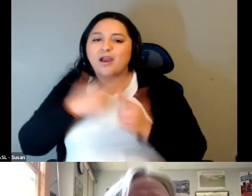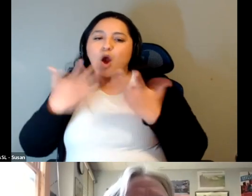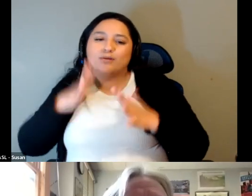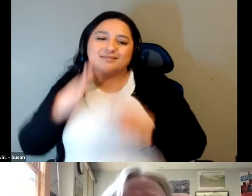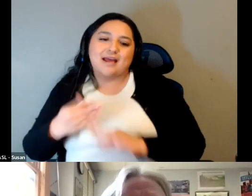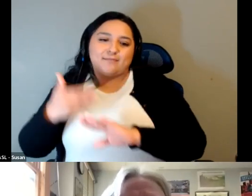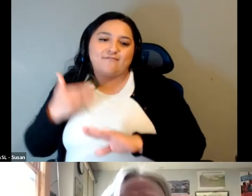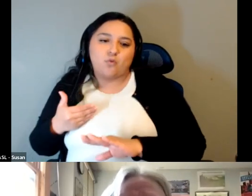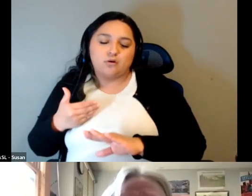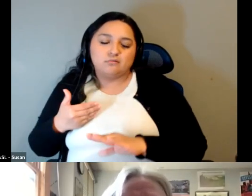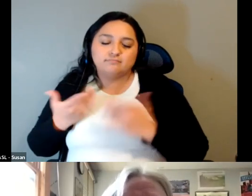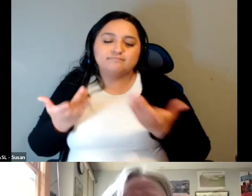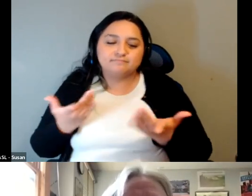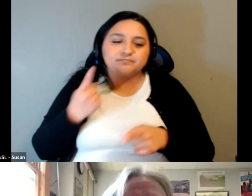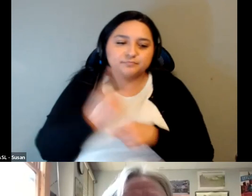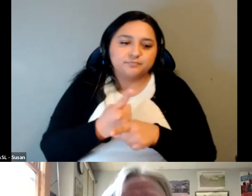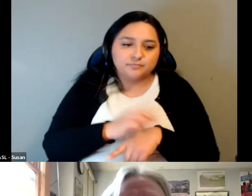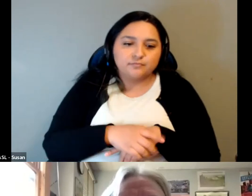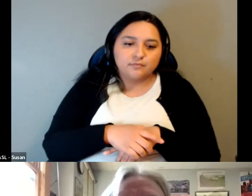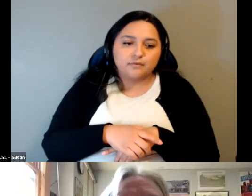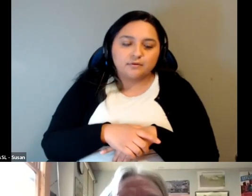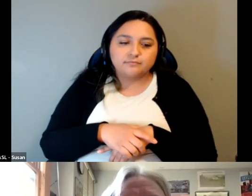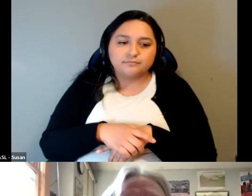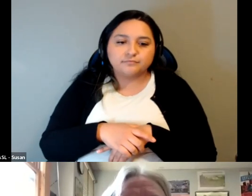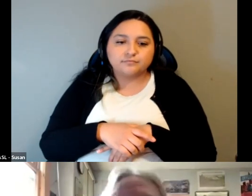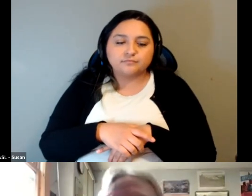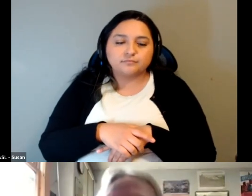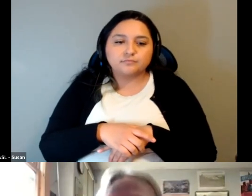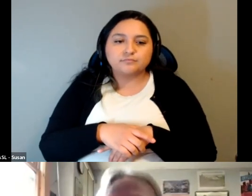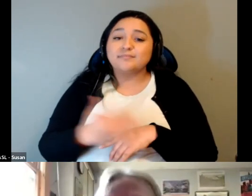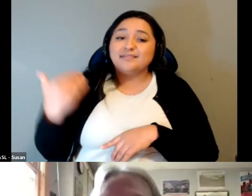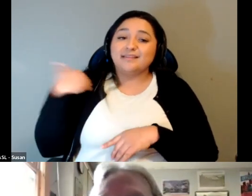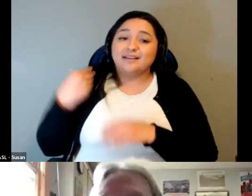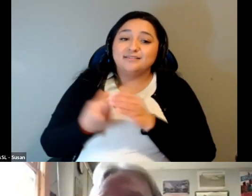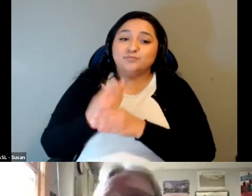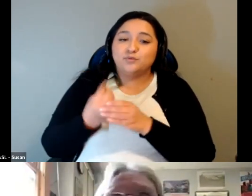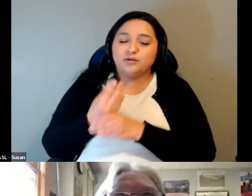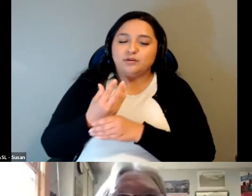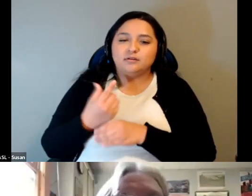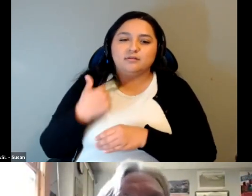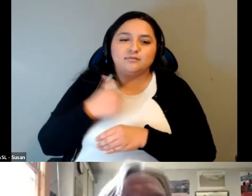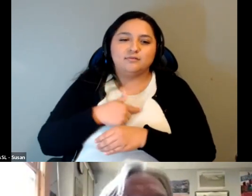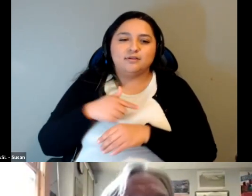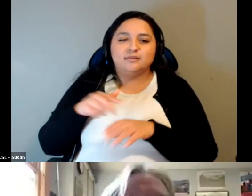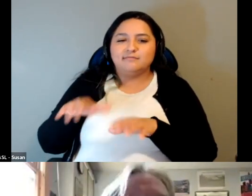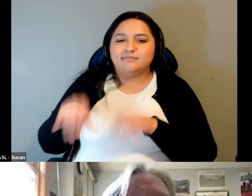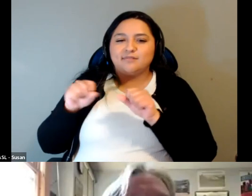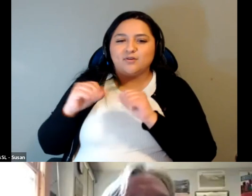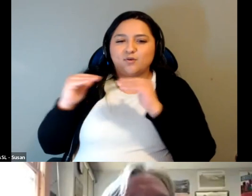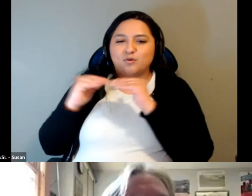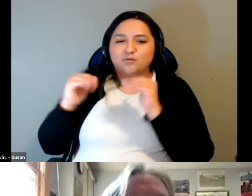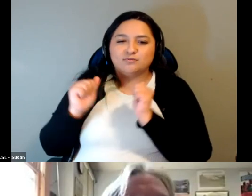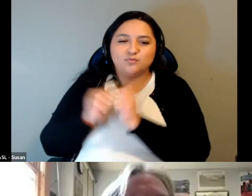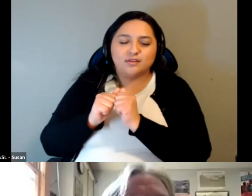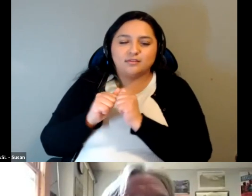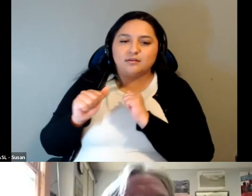I want to quickly mention that we co-hosted a series last spring with National Survivors Union, formerly called Urban Survivors